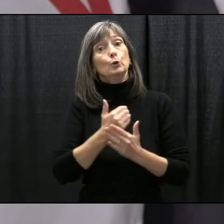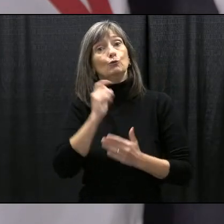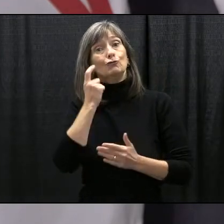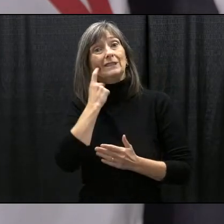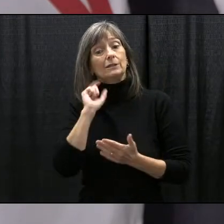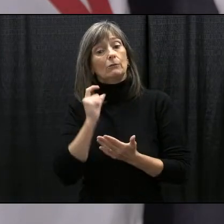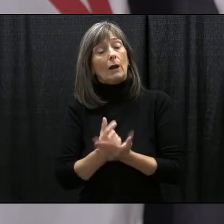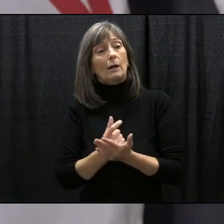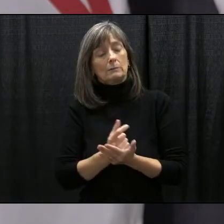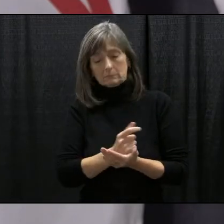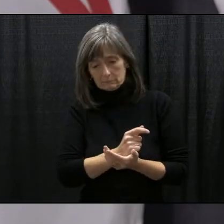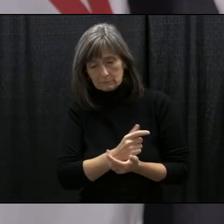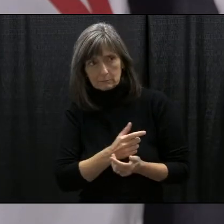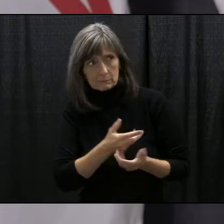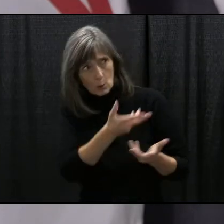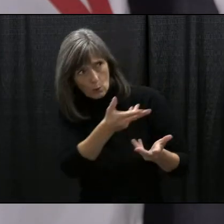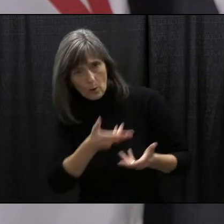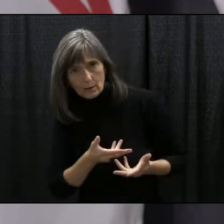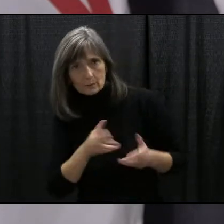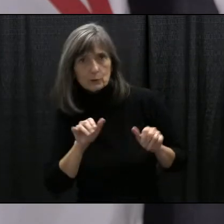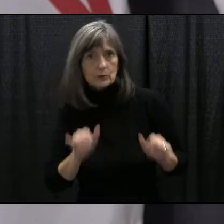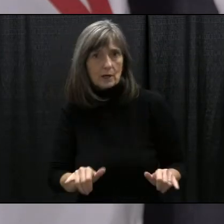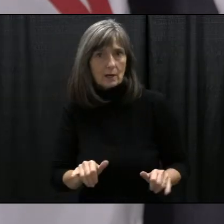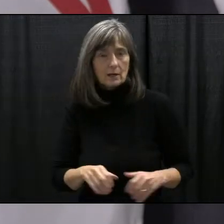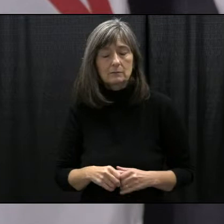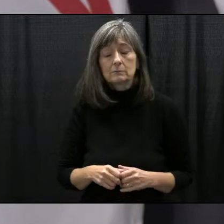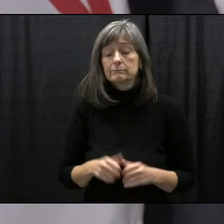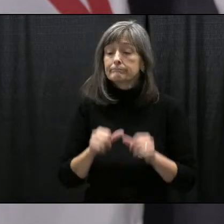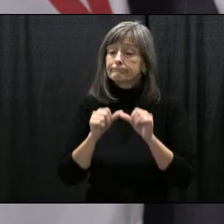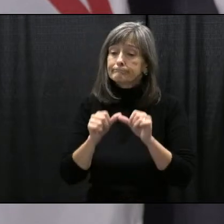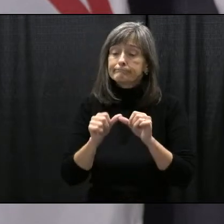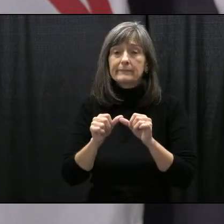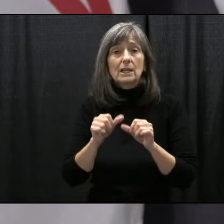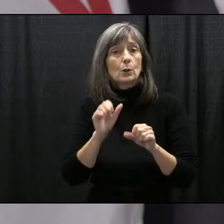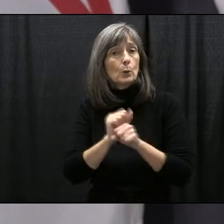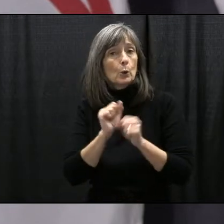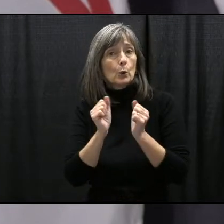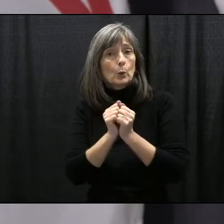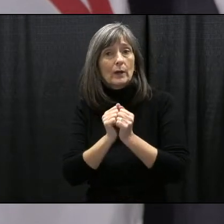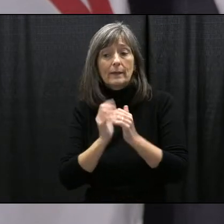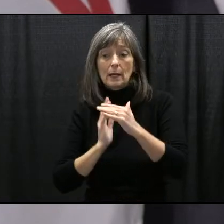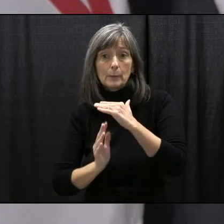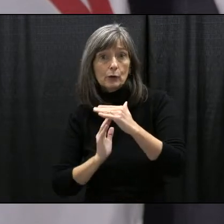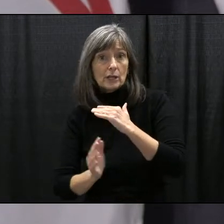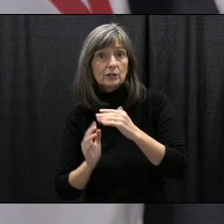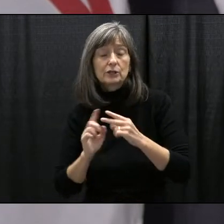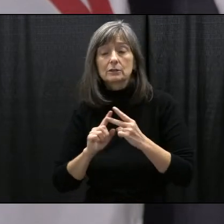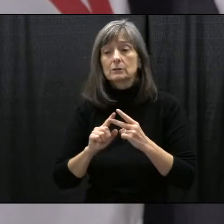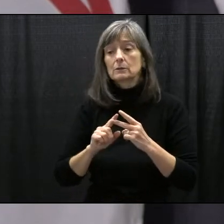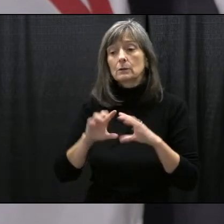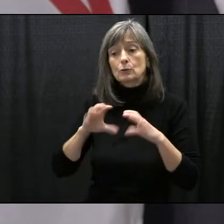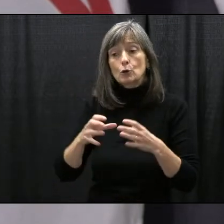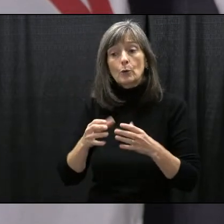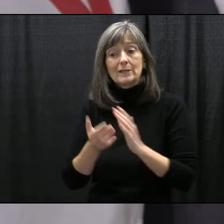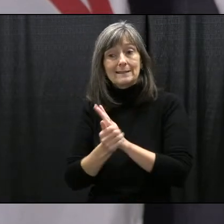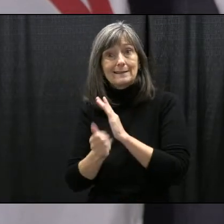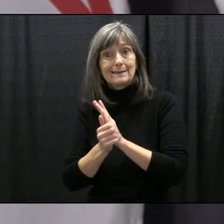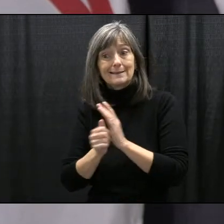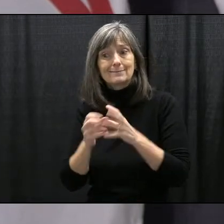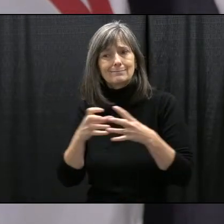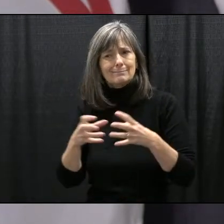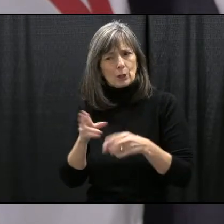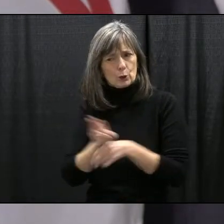province. We will continue to work with the Department of Immigration, Population Growth and Skills to leverage